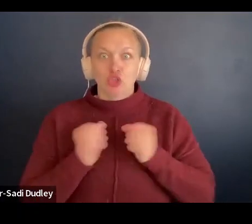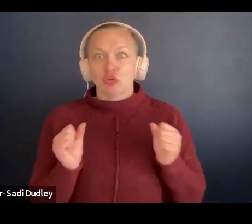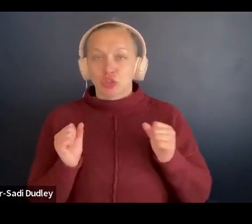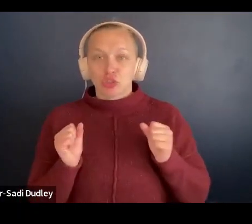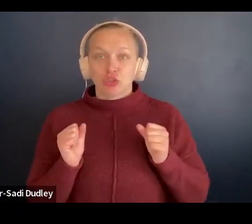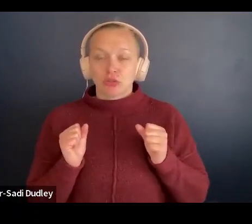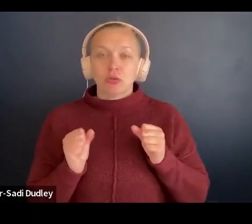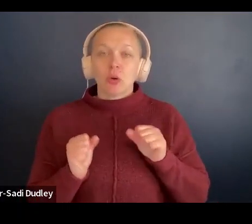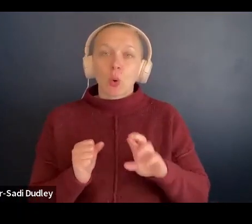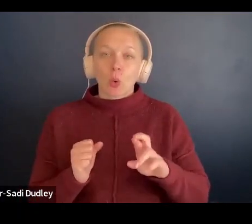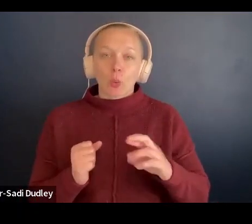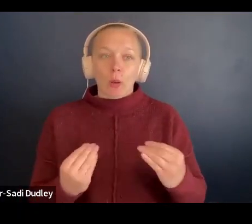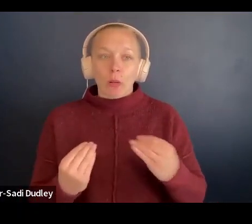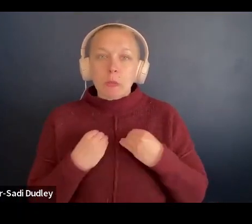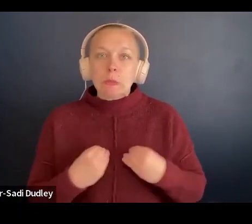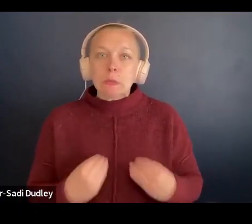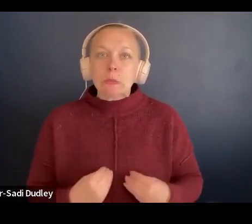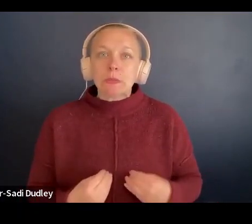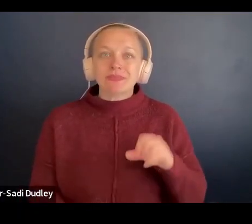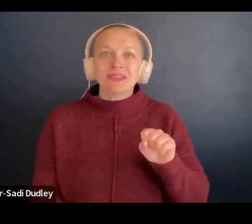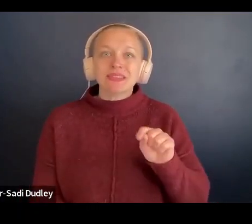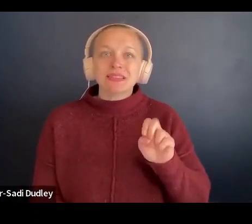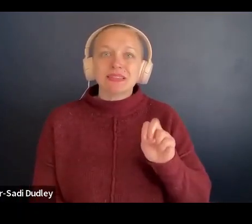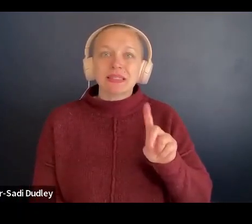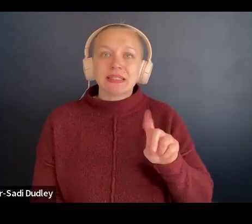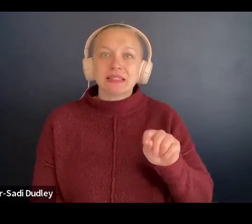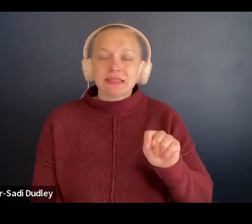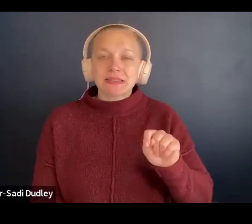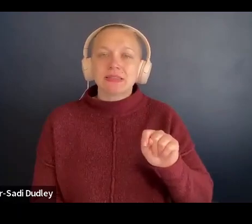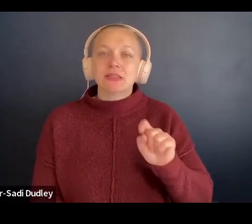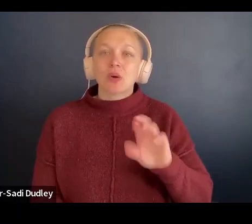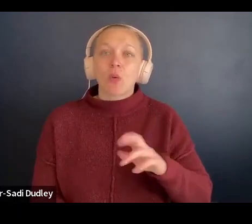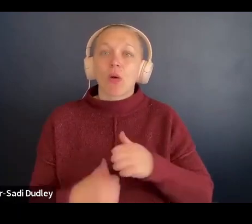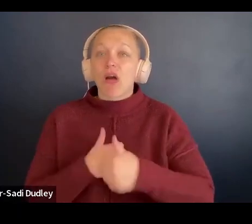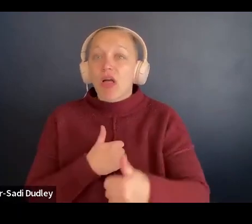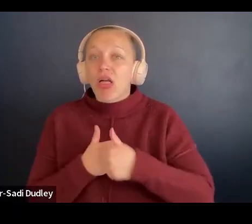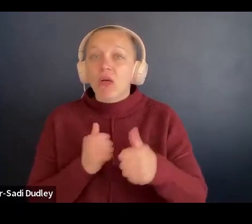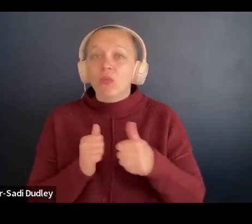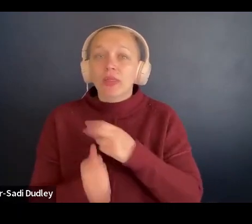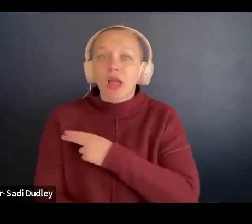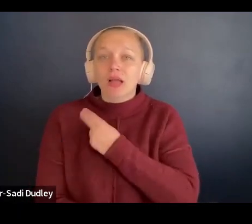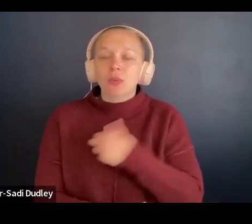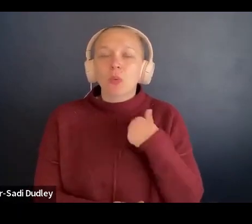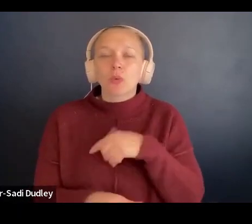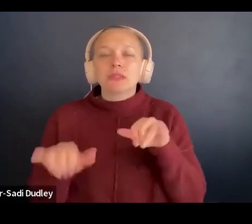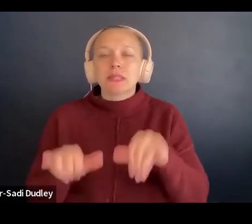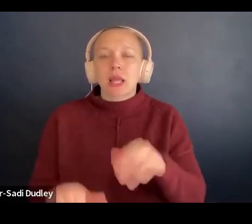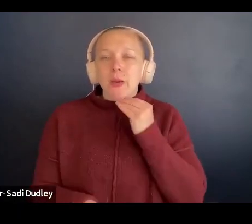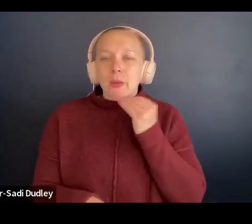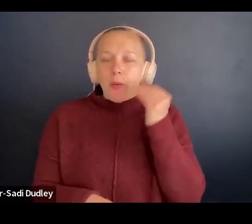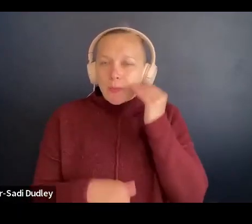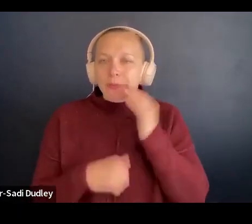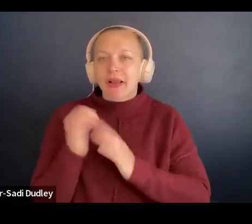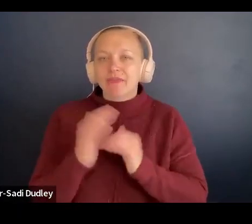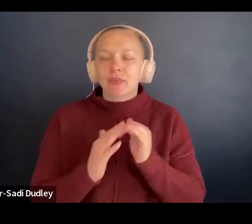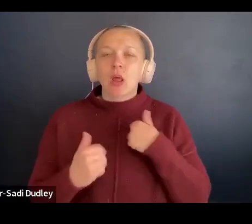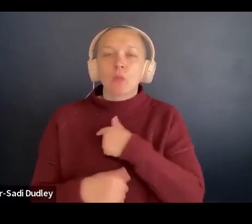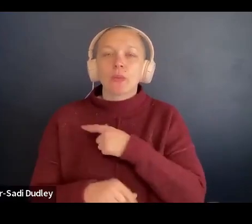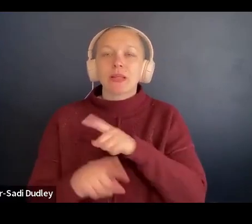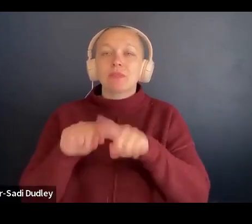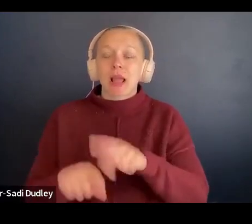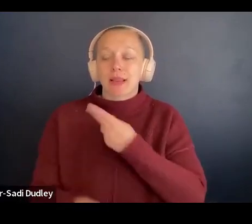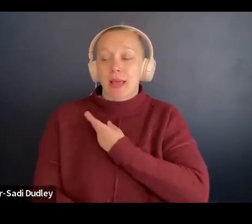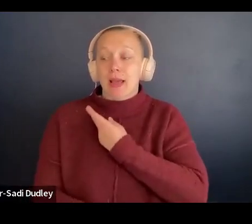those stents placed. We're also not going to be bopping back and forth from the hospital. We're going to stay home and stay comfortable, and we're going to depend on our